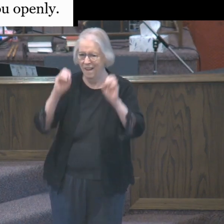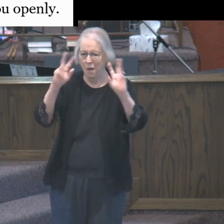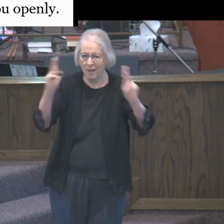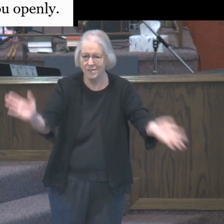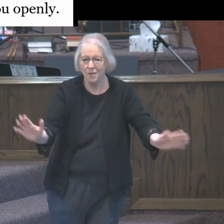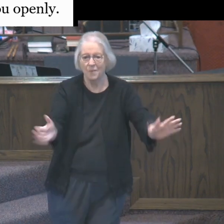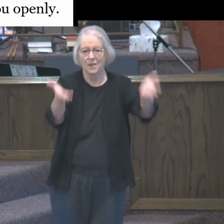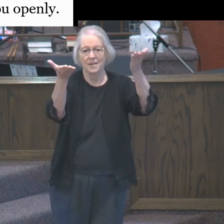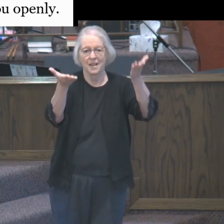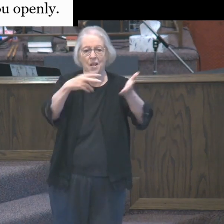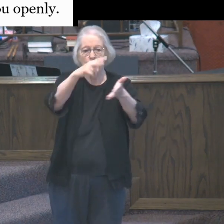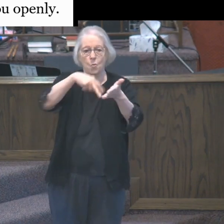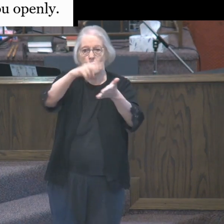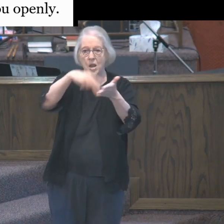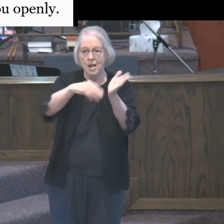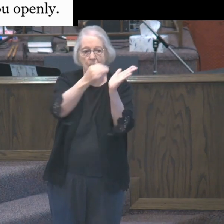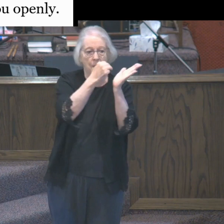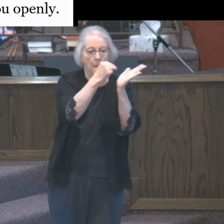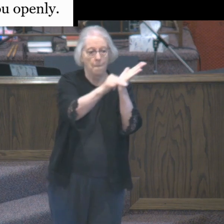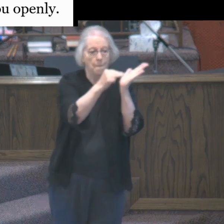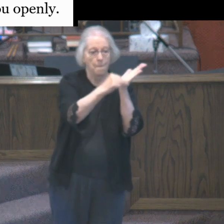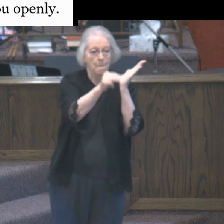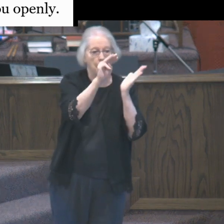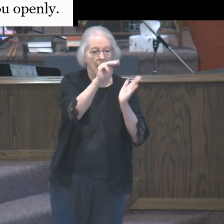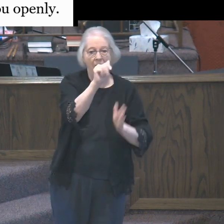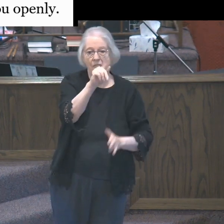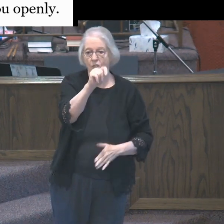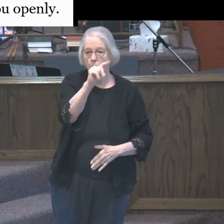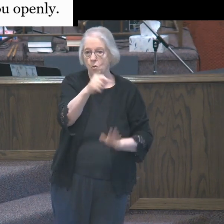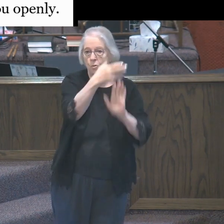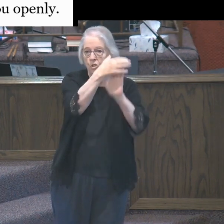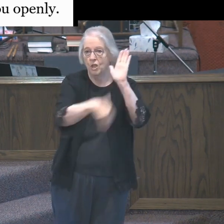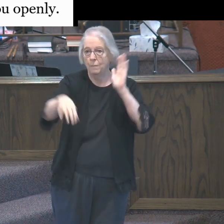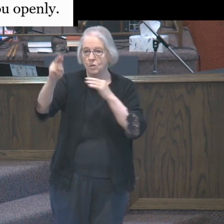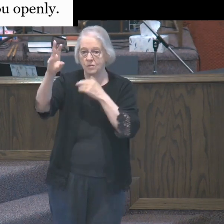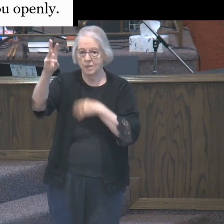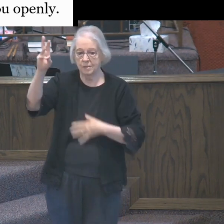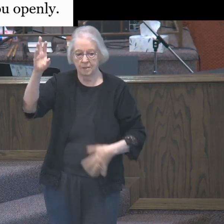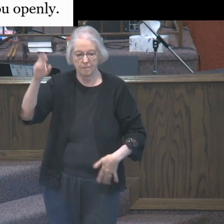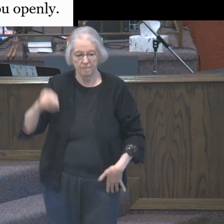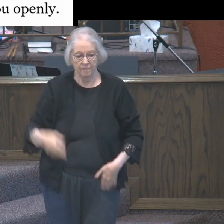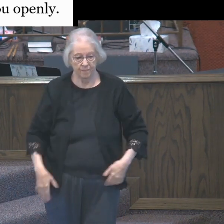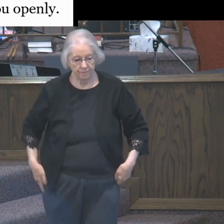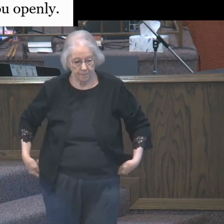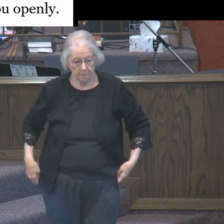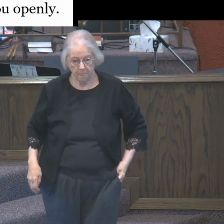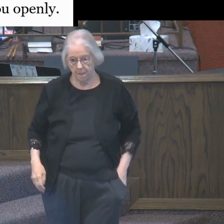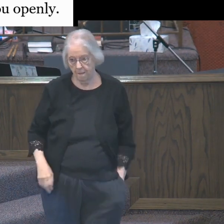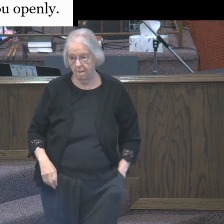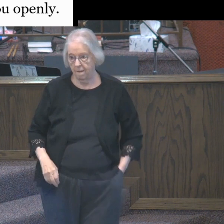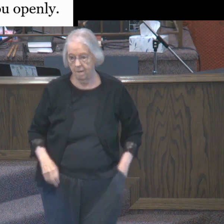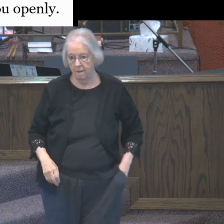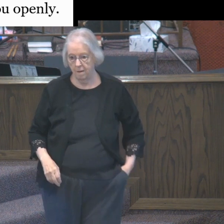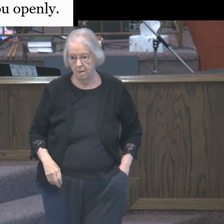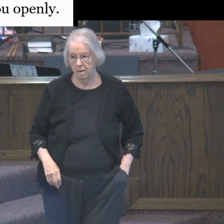starting in verse 5. We read some of this last week, starting at verse 5. And then we'll focus in on